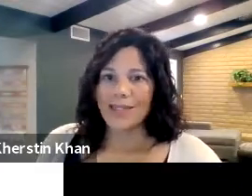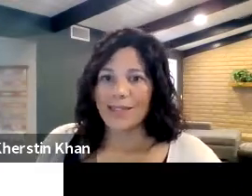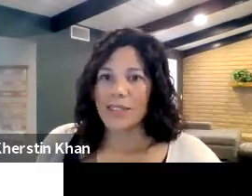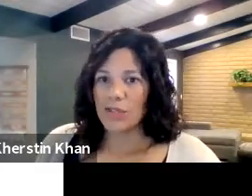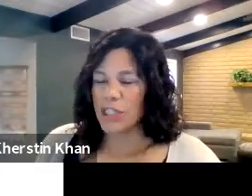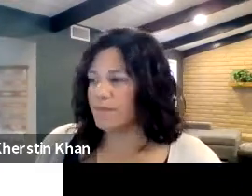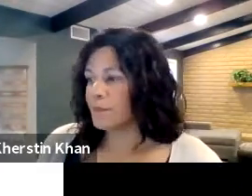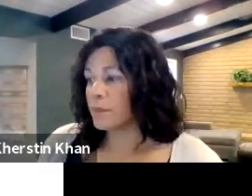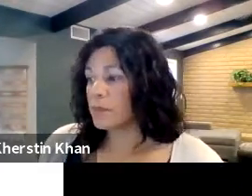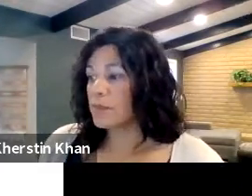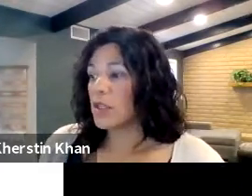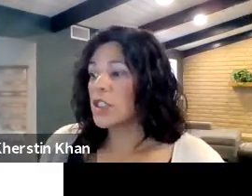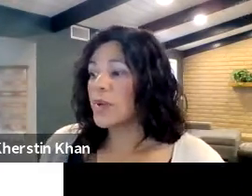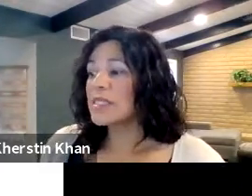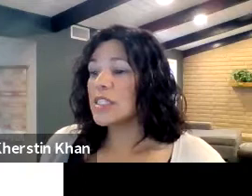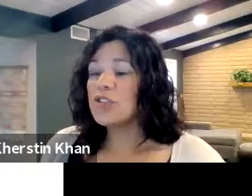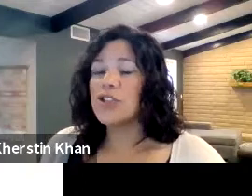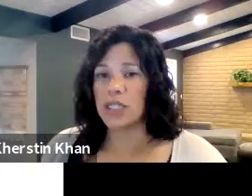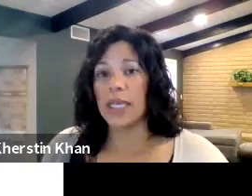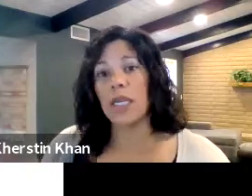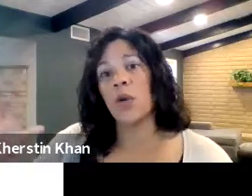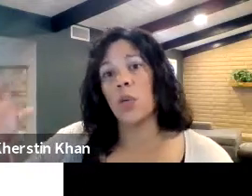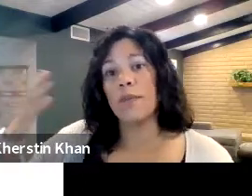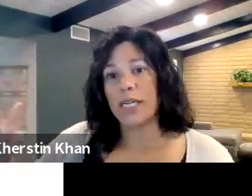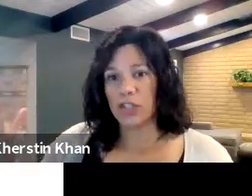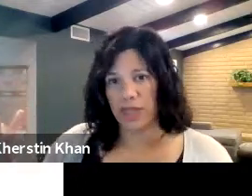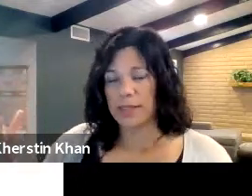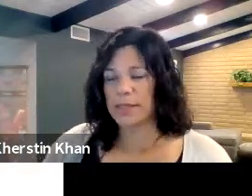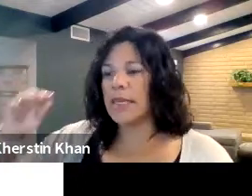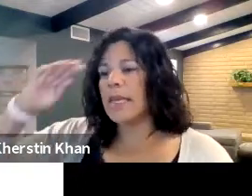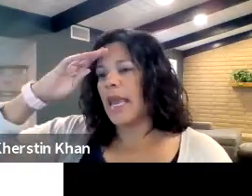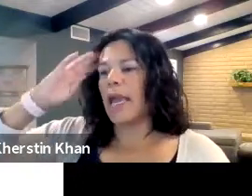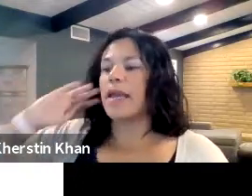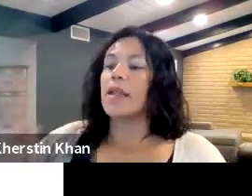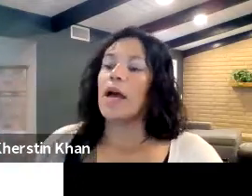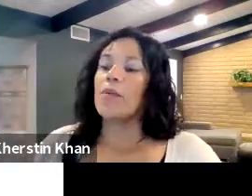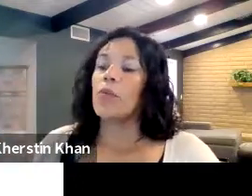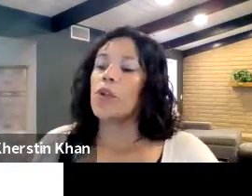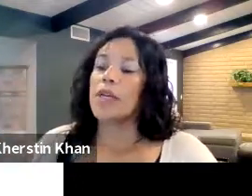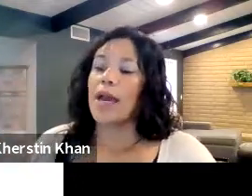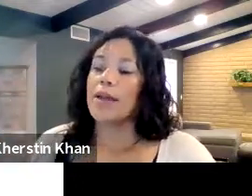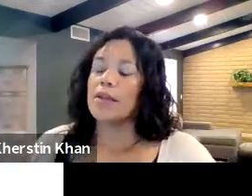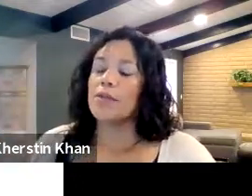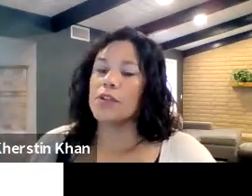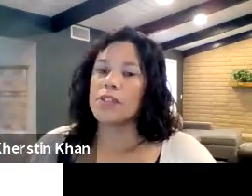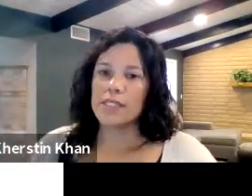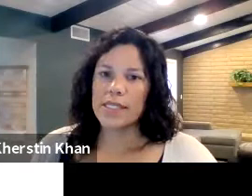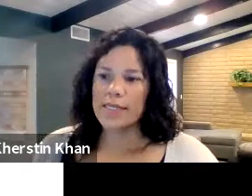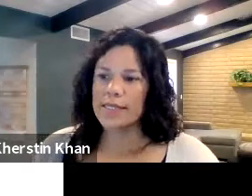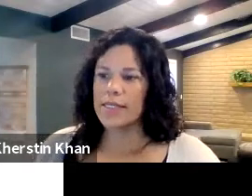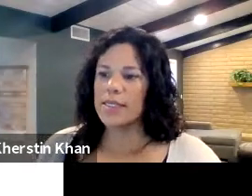goals as an institution. So institutionally, we measure these. And we'll look at,